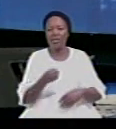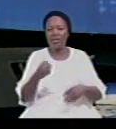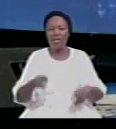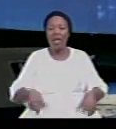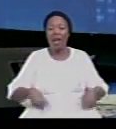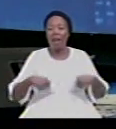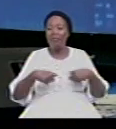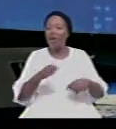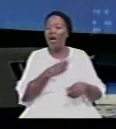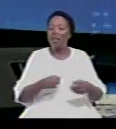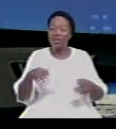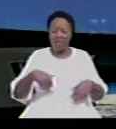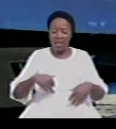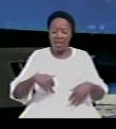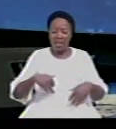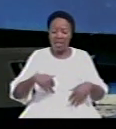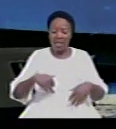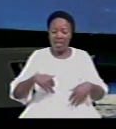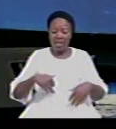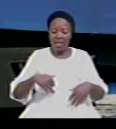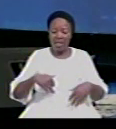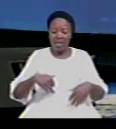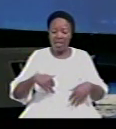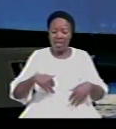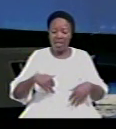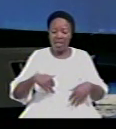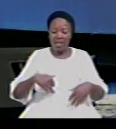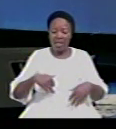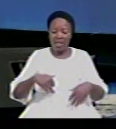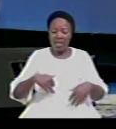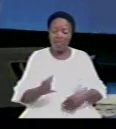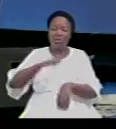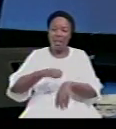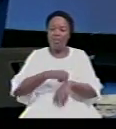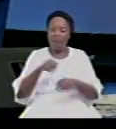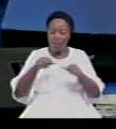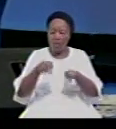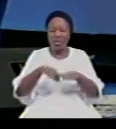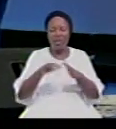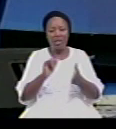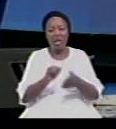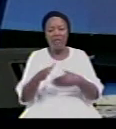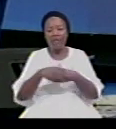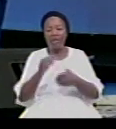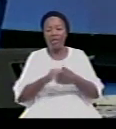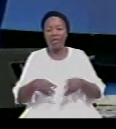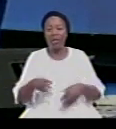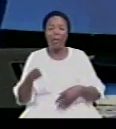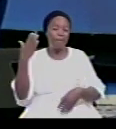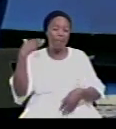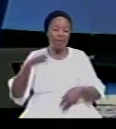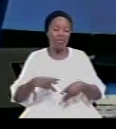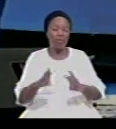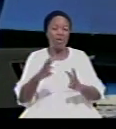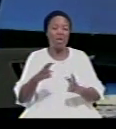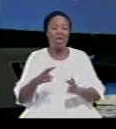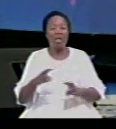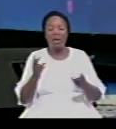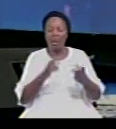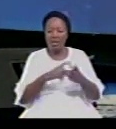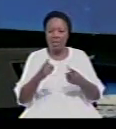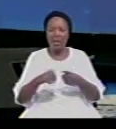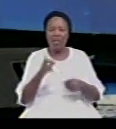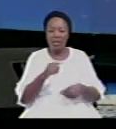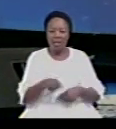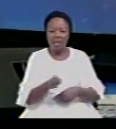day, unto this time, he continues after the former manner, the almost Christian,